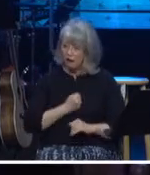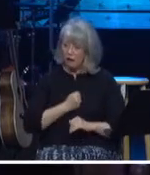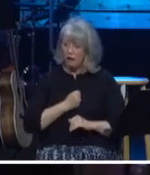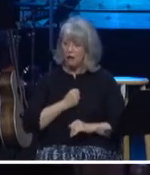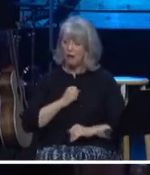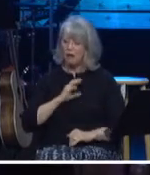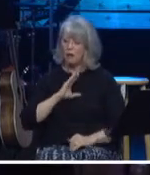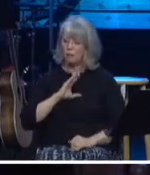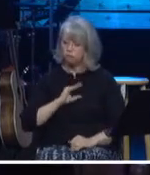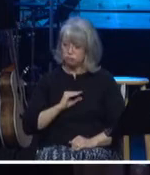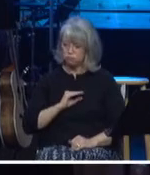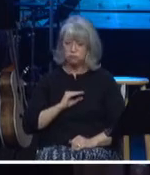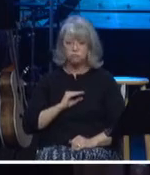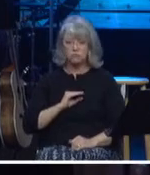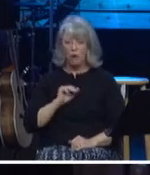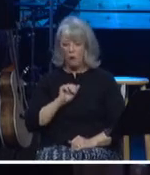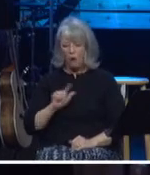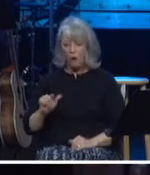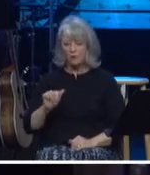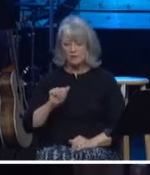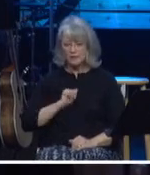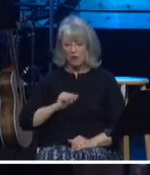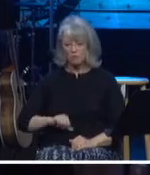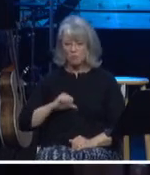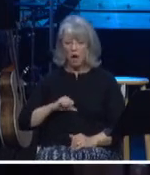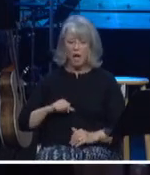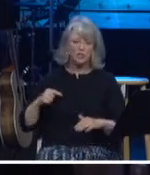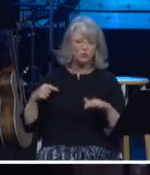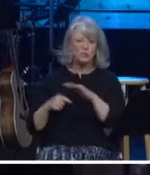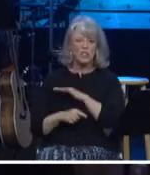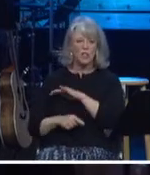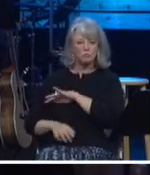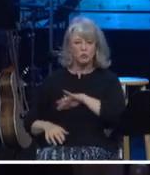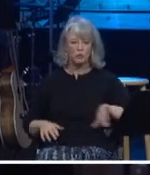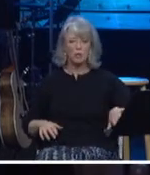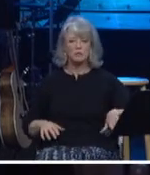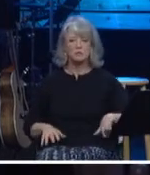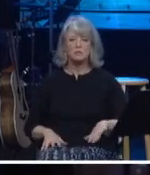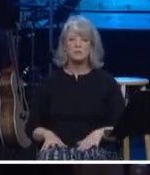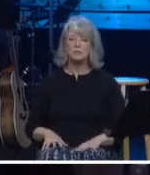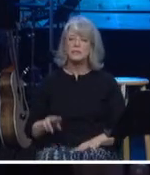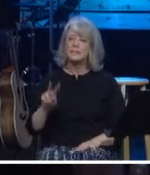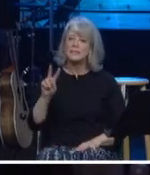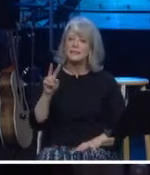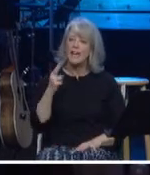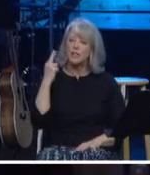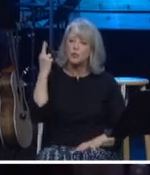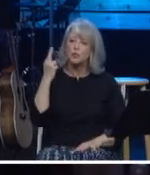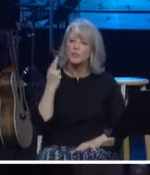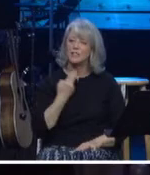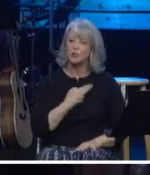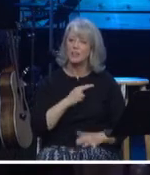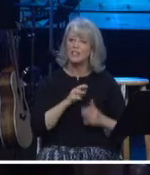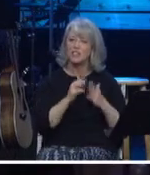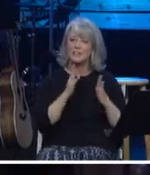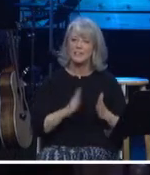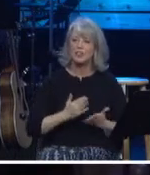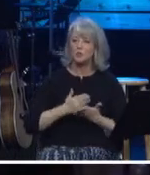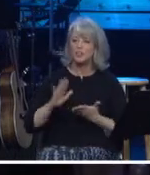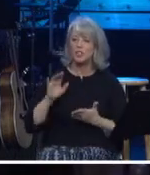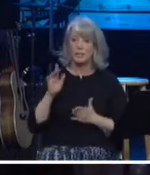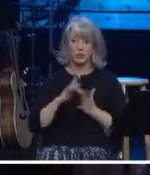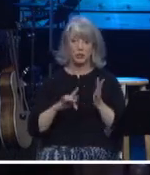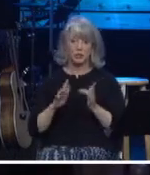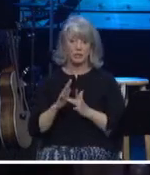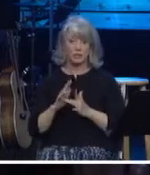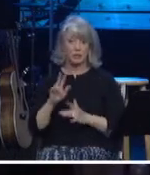There's a second reason Jesus says men and women refuse to come to him. Second reason these religious leaders are rejecting Jesus